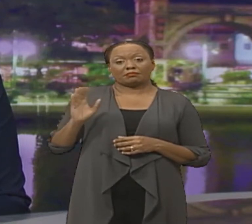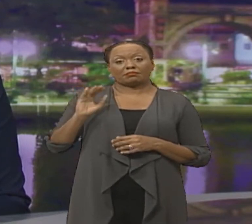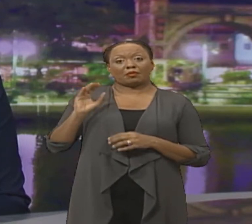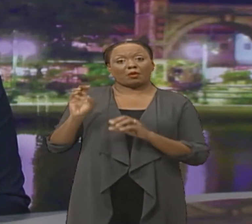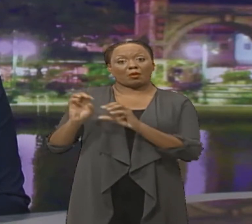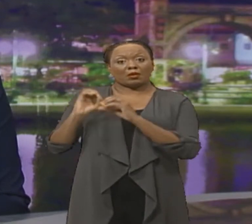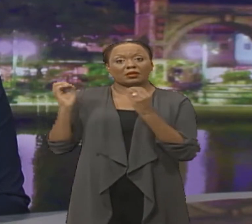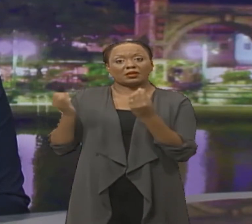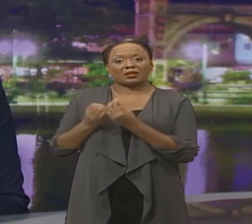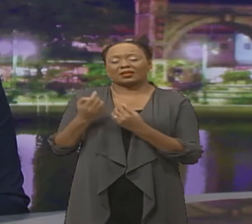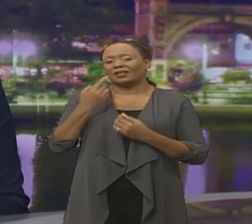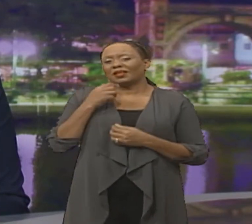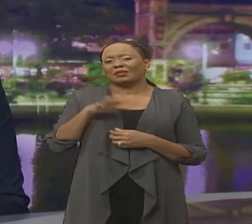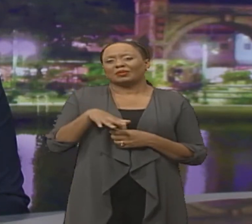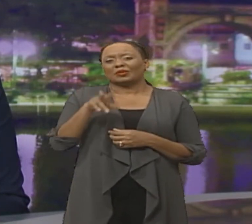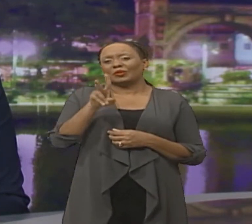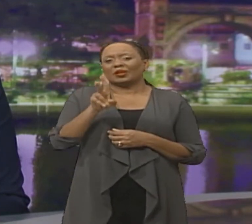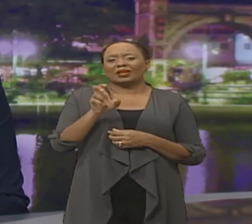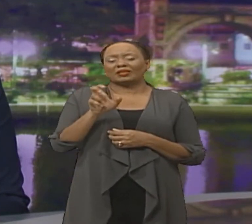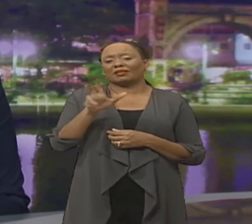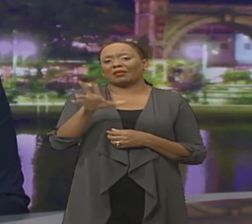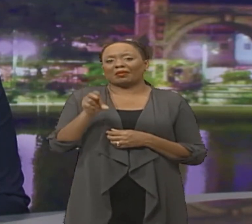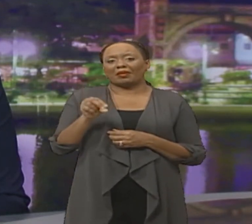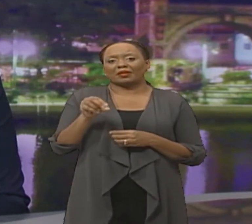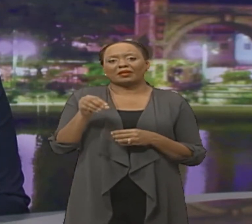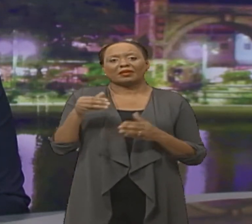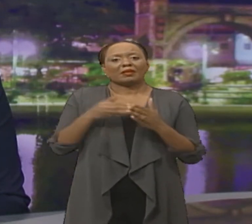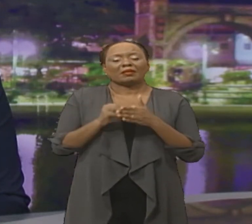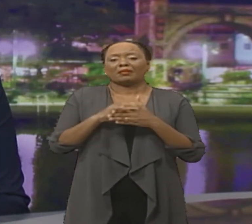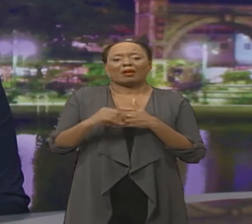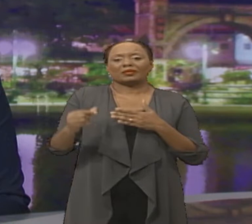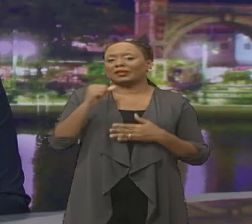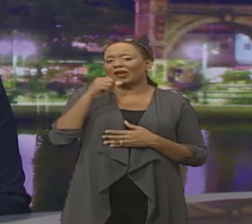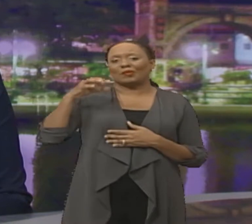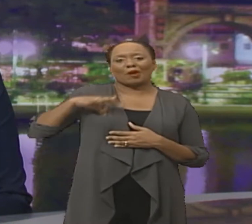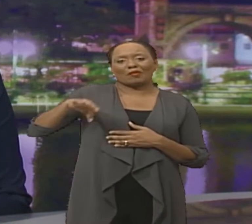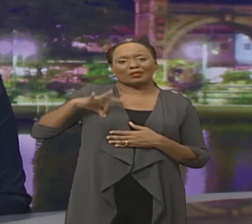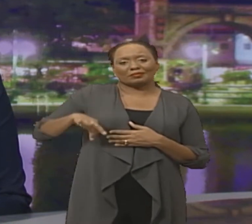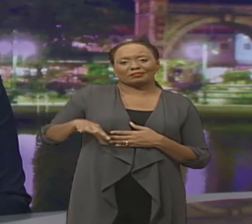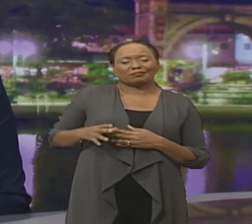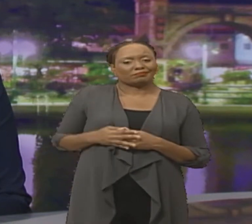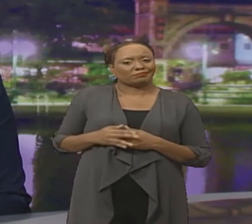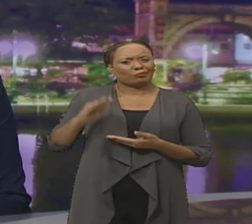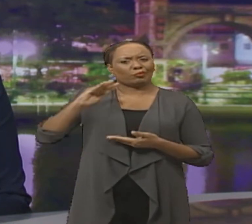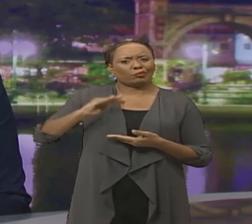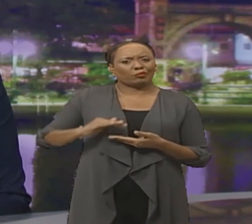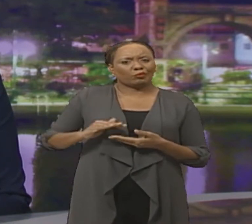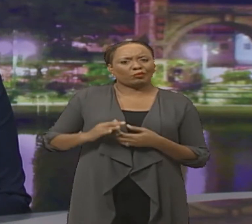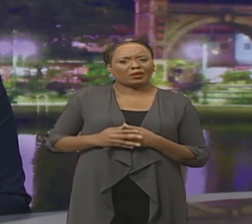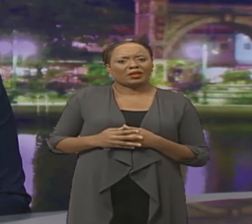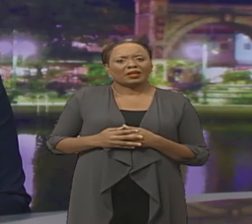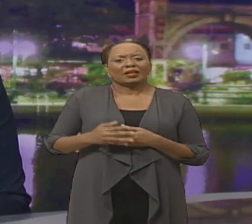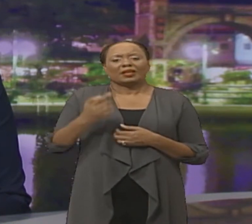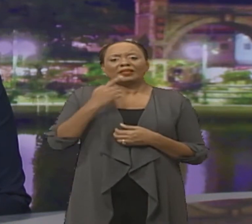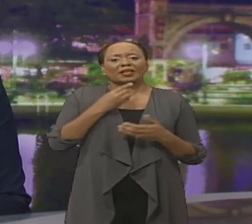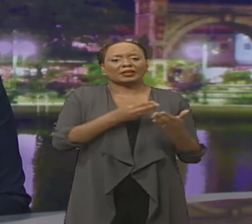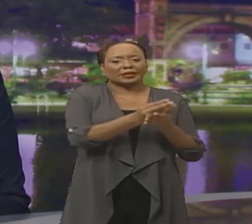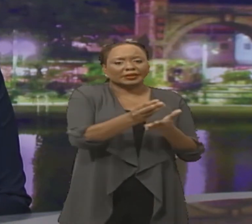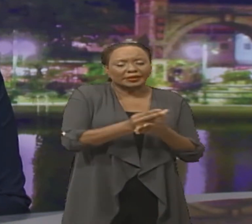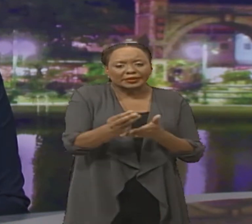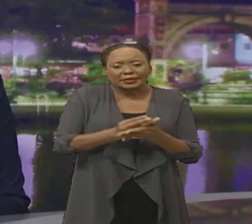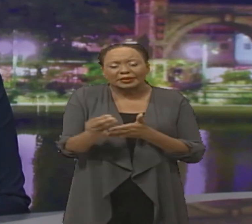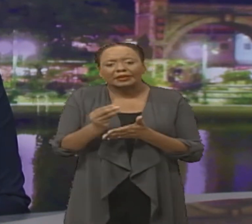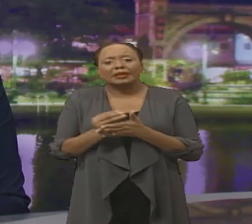a loss of more than $230,000 over the last financial year. He says the Institute managed to slash expenses by more